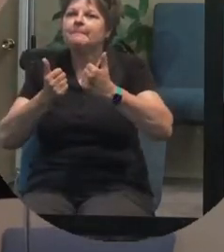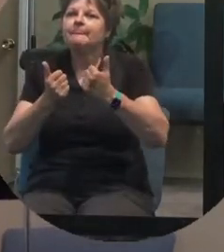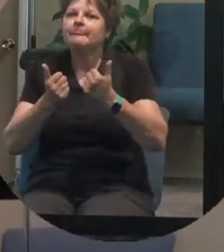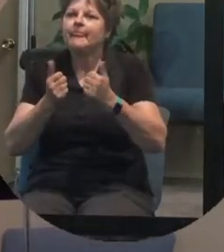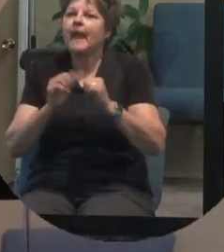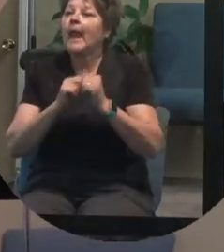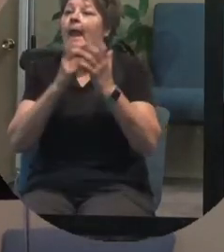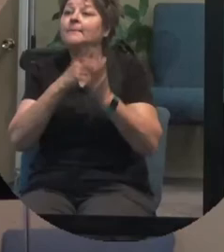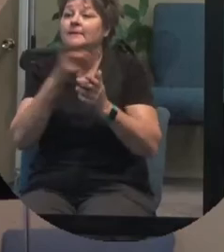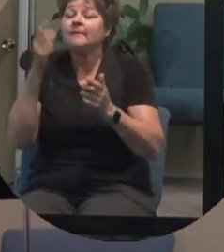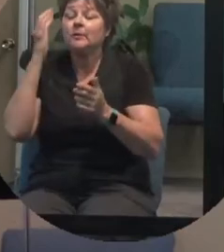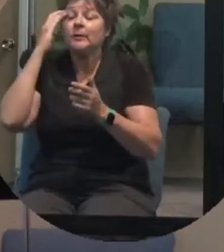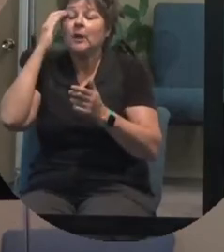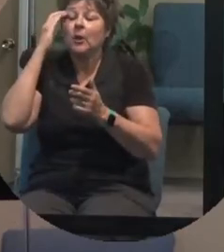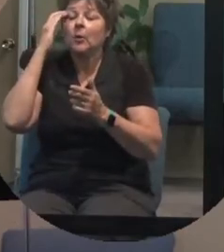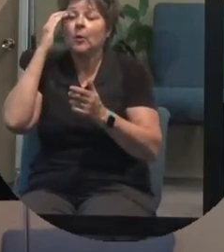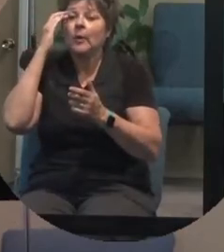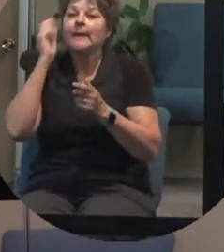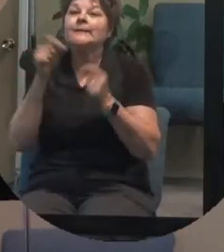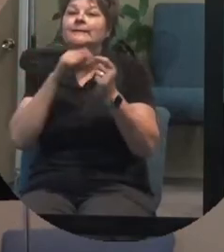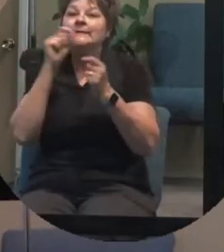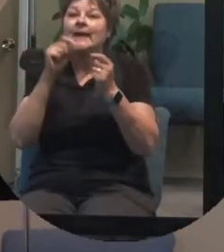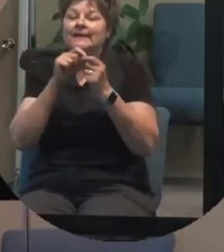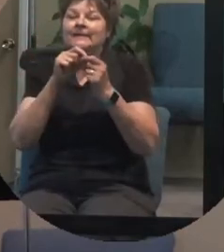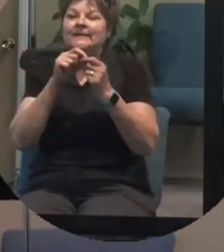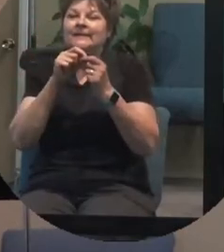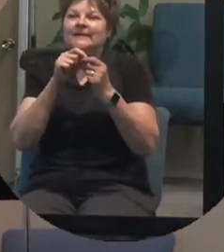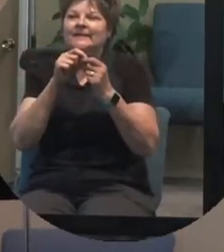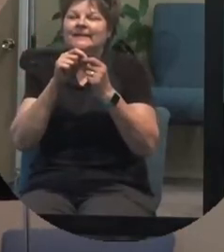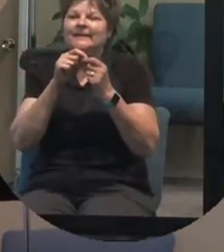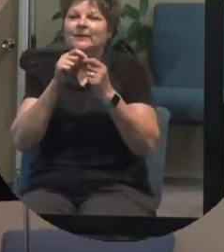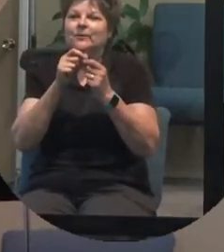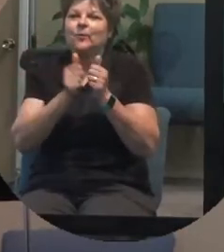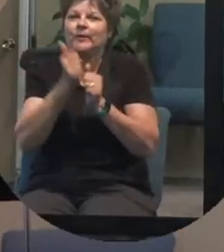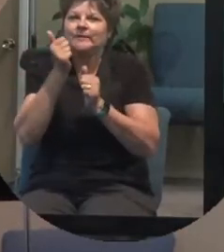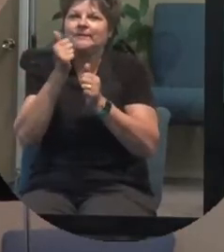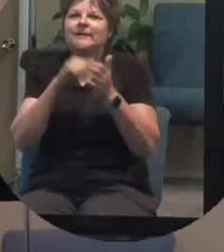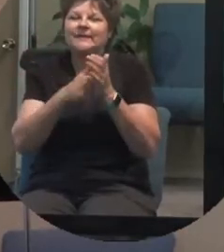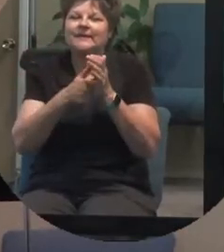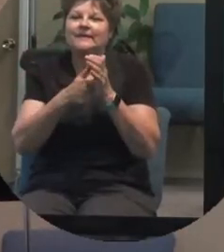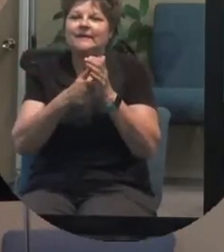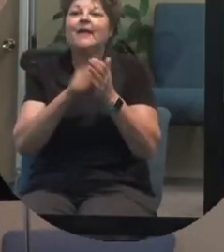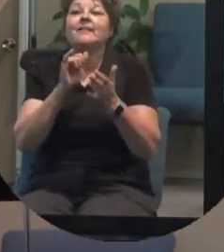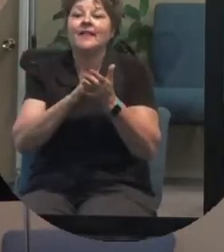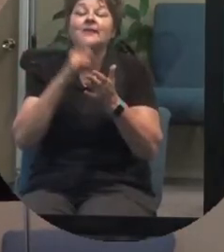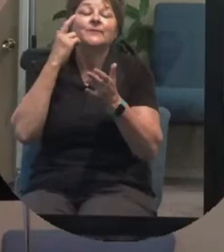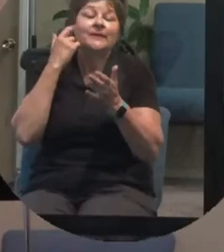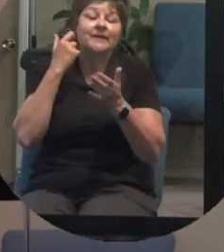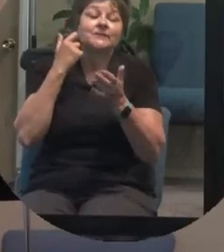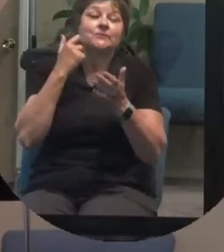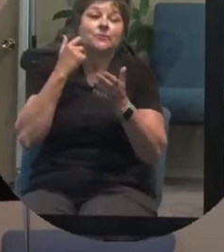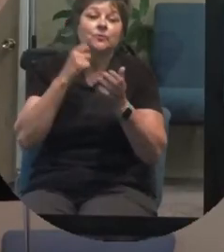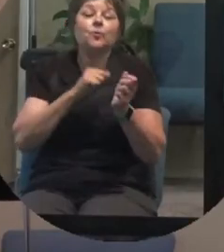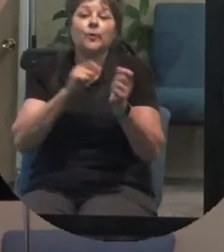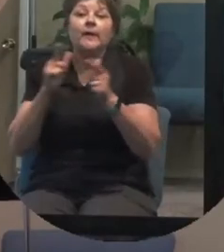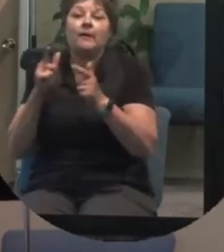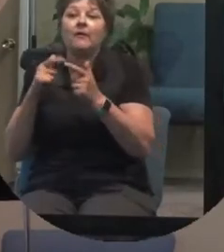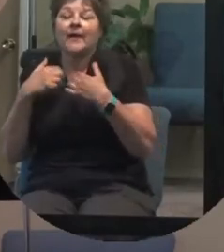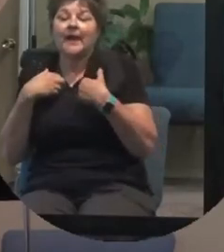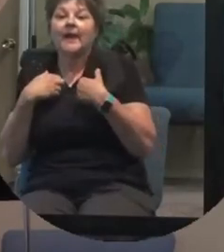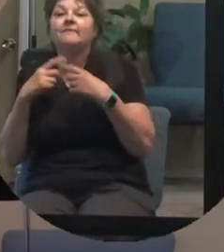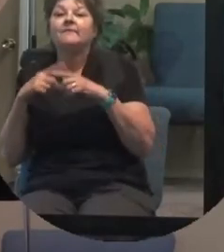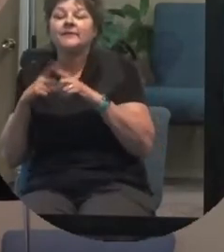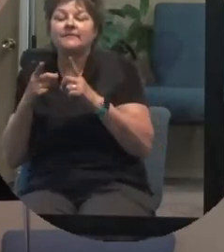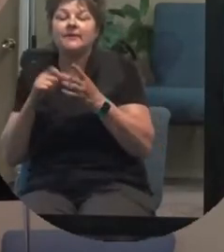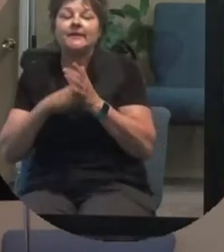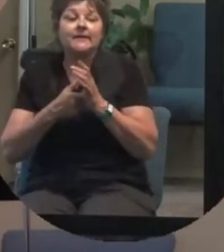how many of you would know exactly which key? Okay. That's because we all have different keys. But now, what if